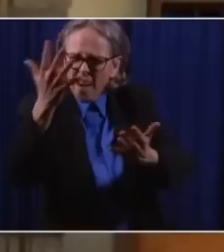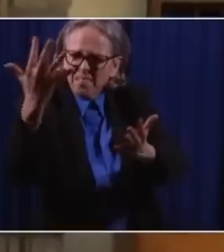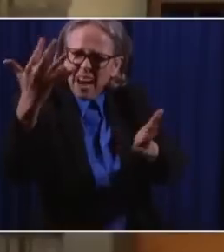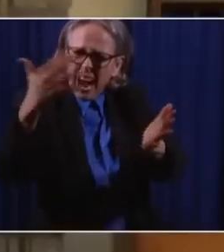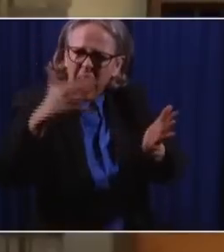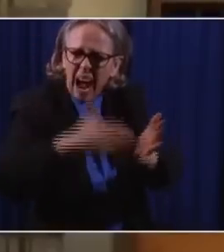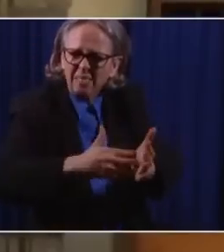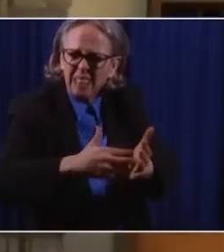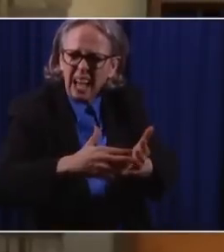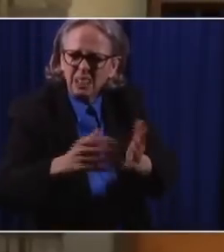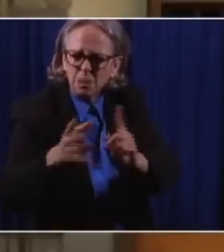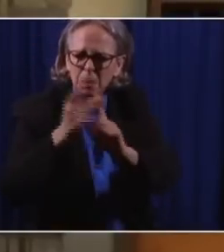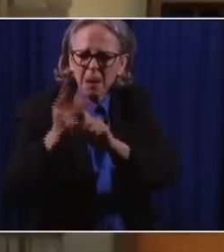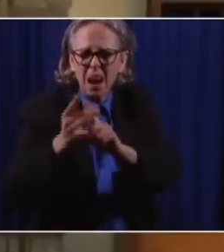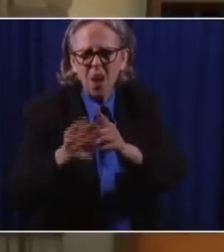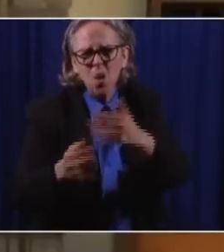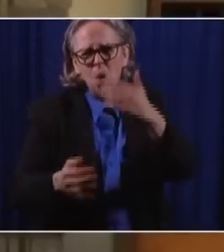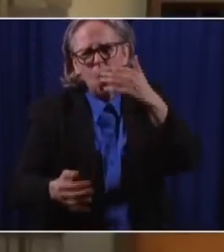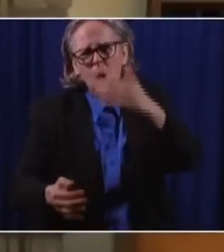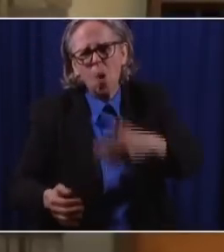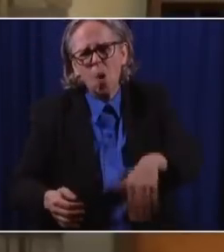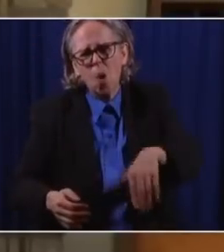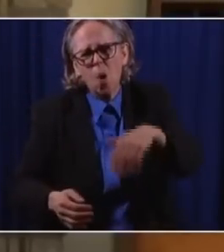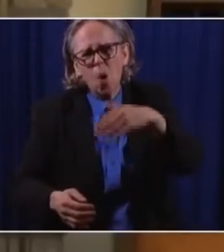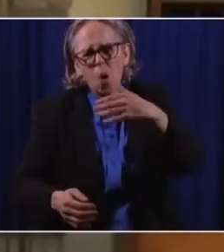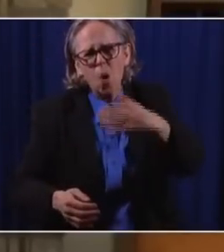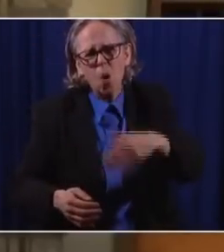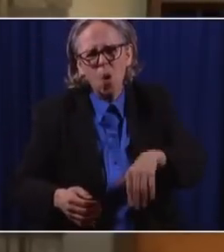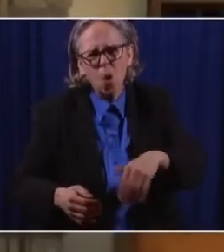this we can't micromanage and we can't control.